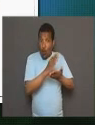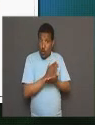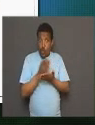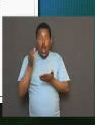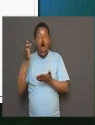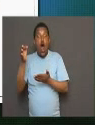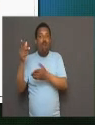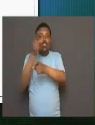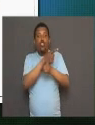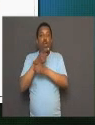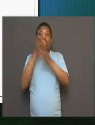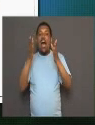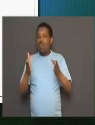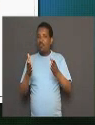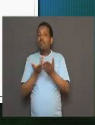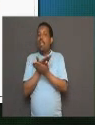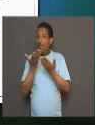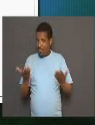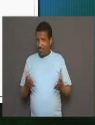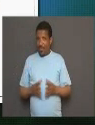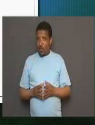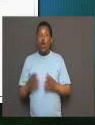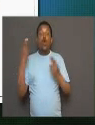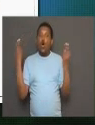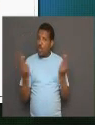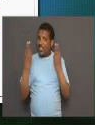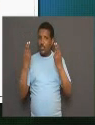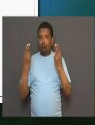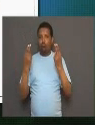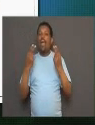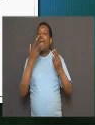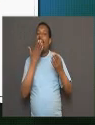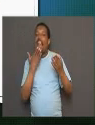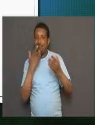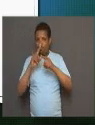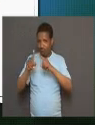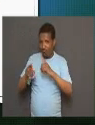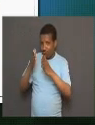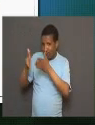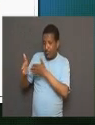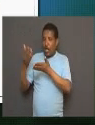of geographic elements using color tints,